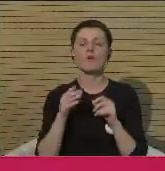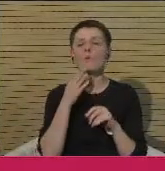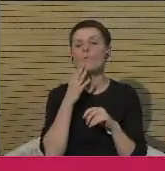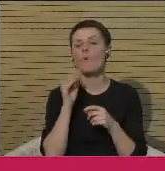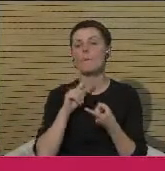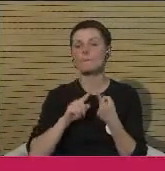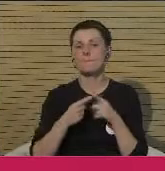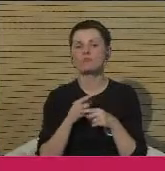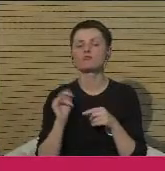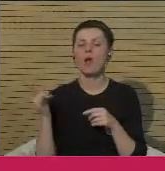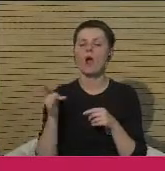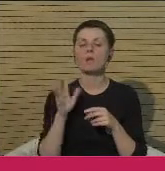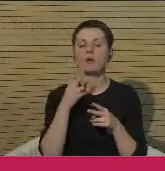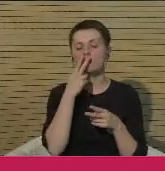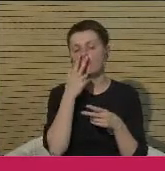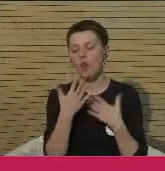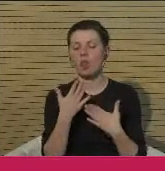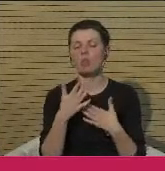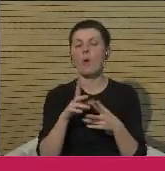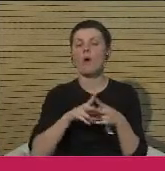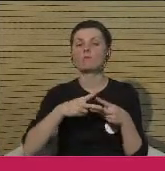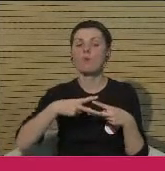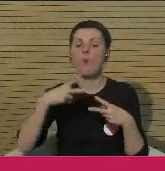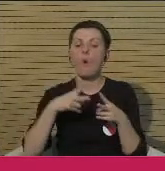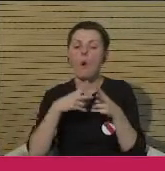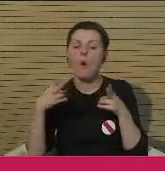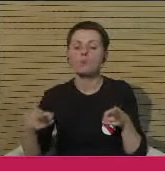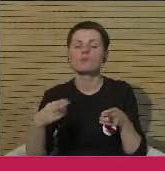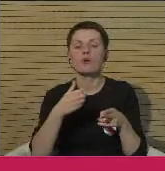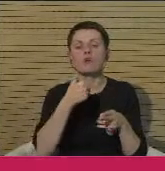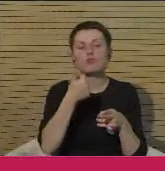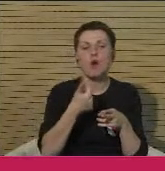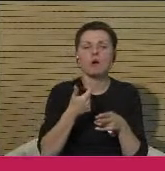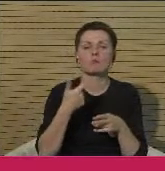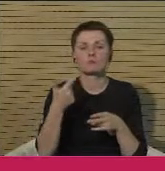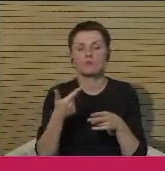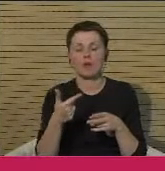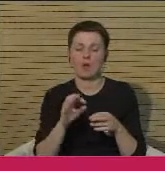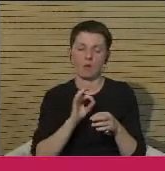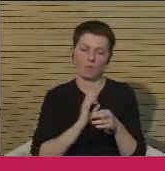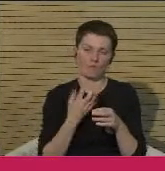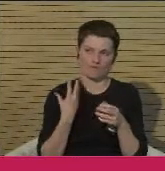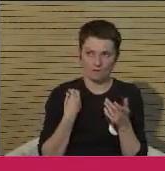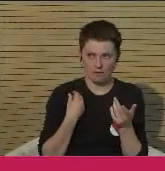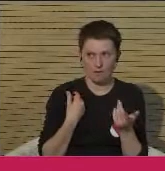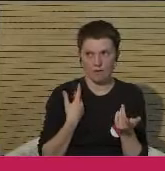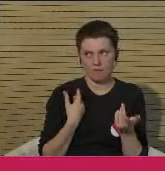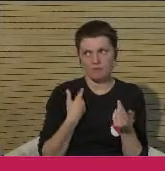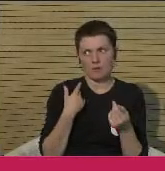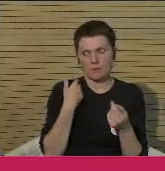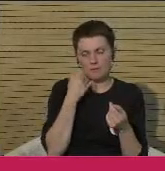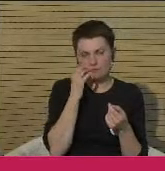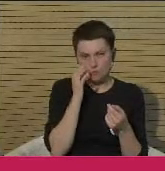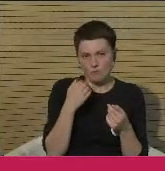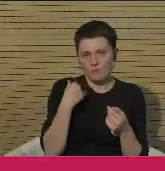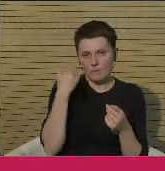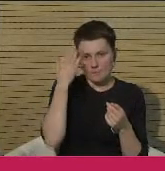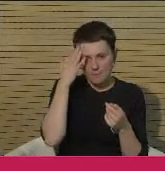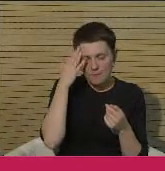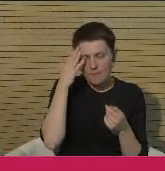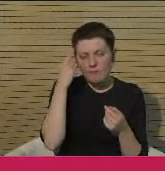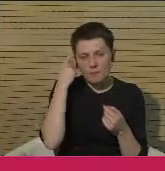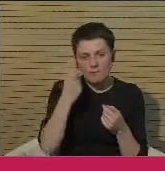politics as is, as it looks in 2-3 years. So, a midterm perspective, from the perspective of my